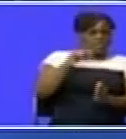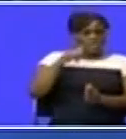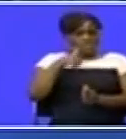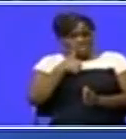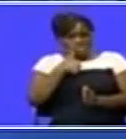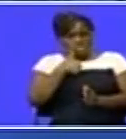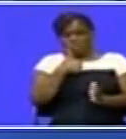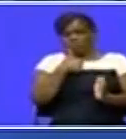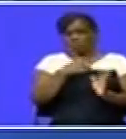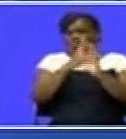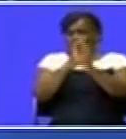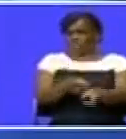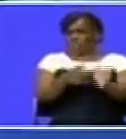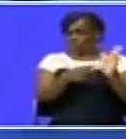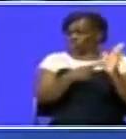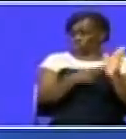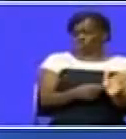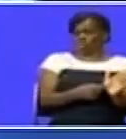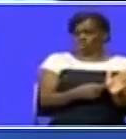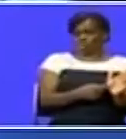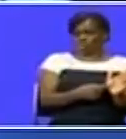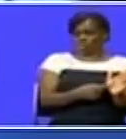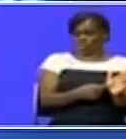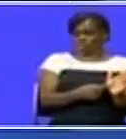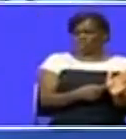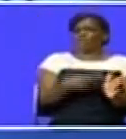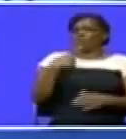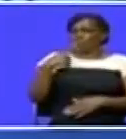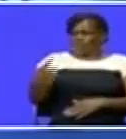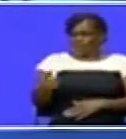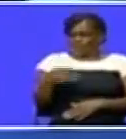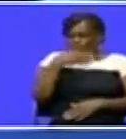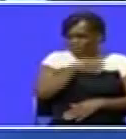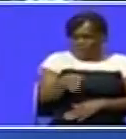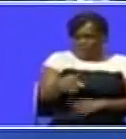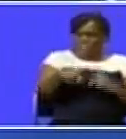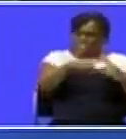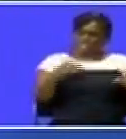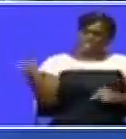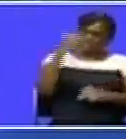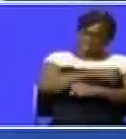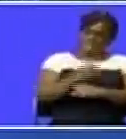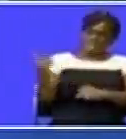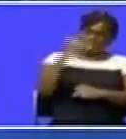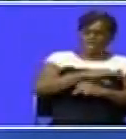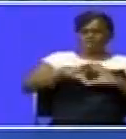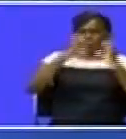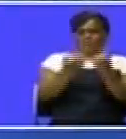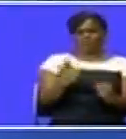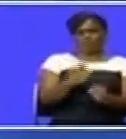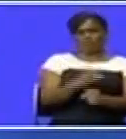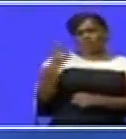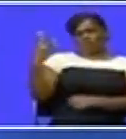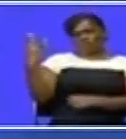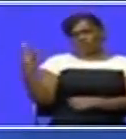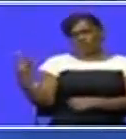figures from the International Fund for Animal Welfare indicate that 100 elephants are killed daily across the world, with 4 rhinos falling